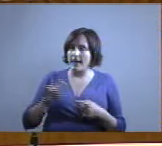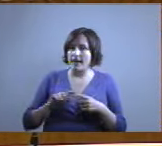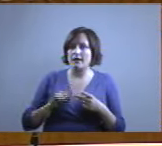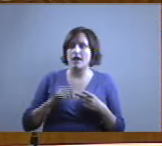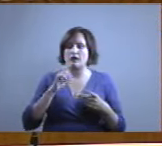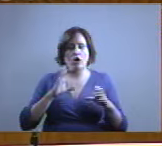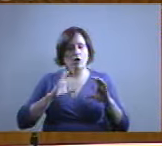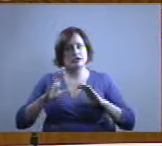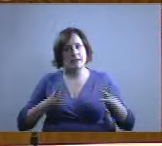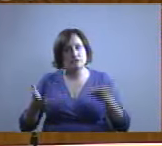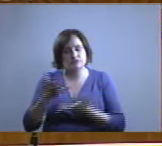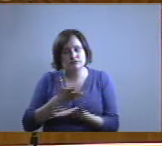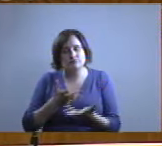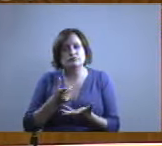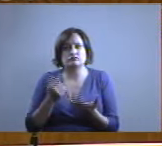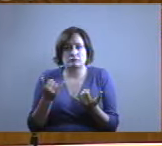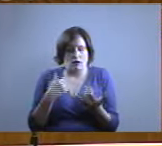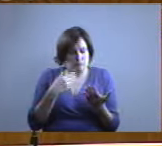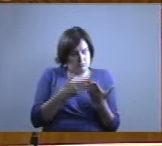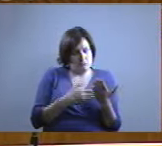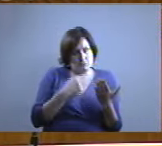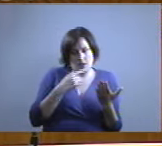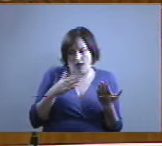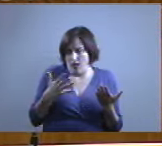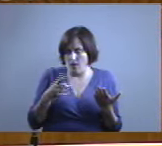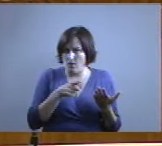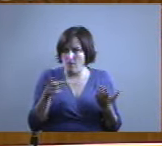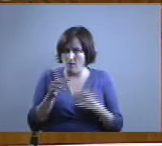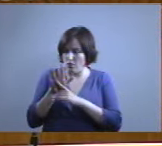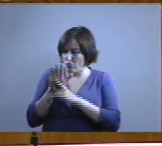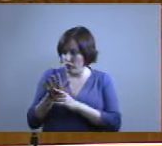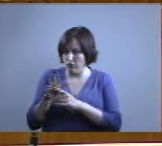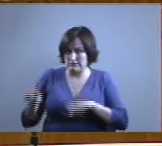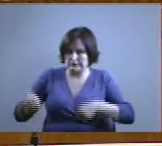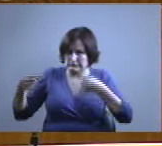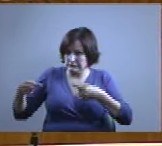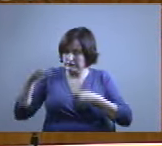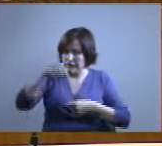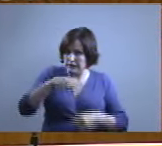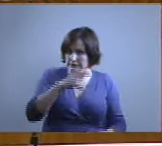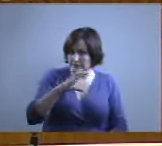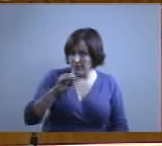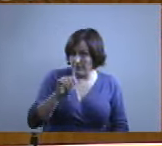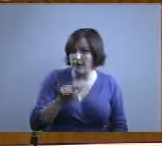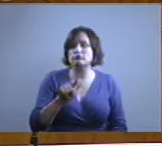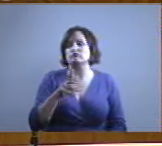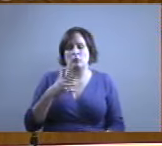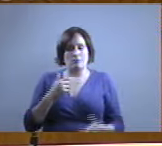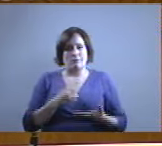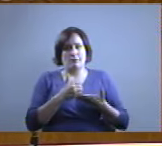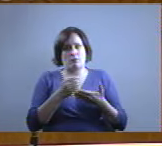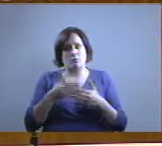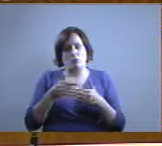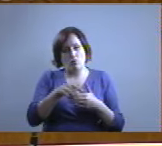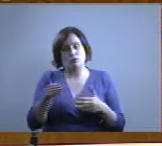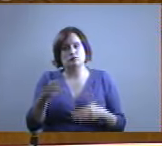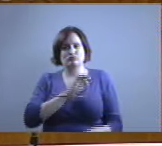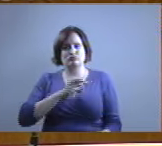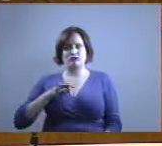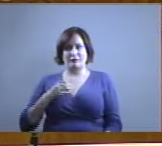terms of current provisions for certain unfair discrimination dispute at the CCMA. This will allow employees an option